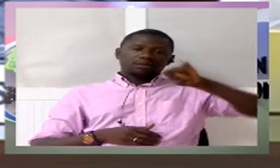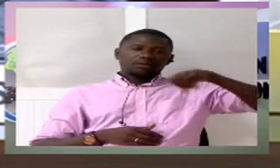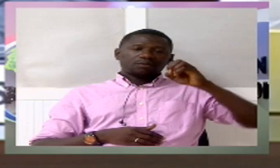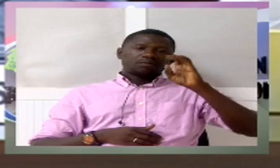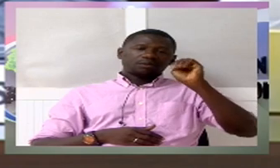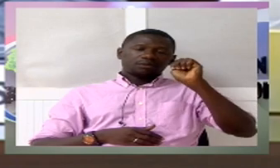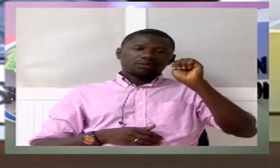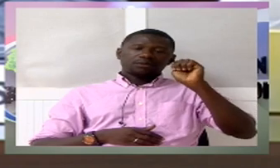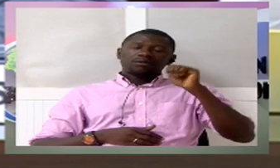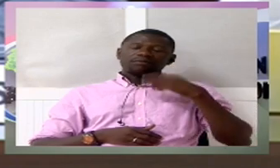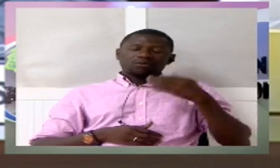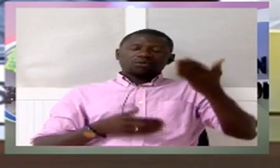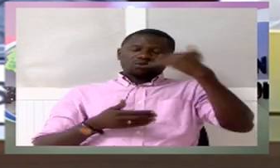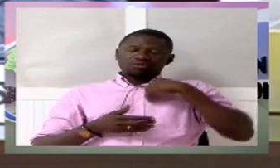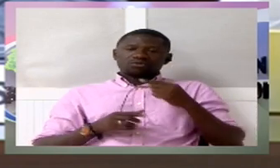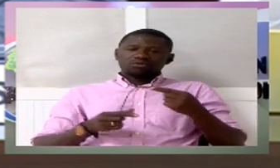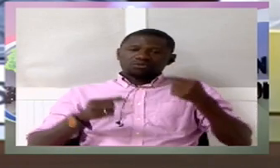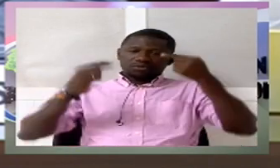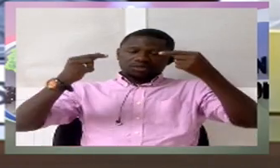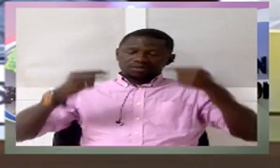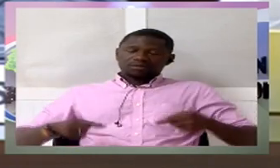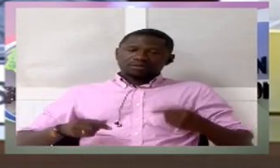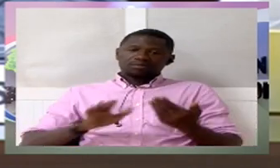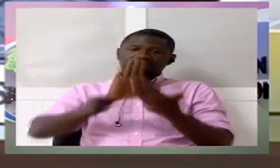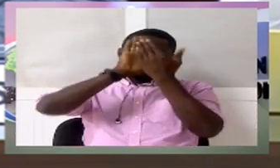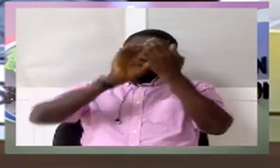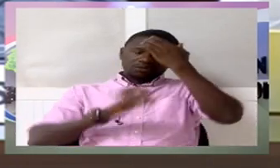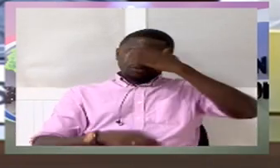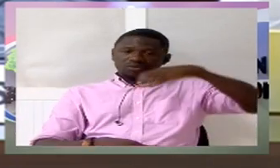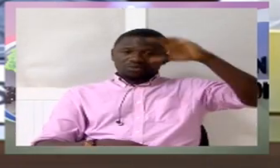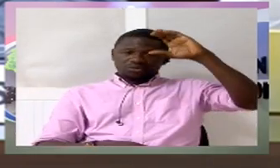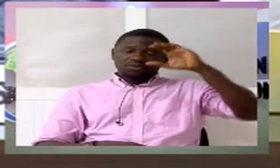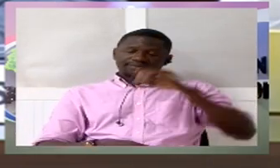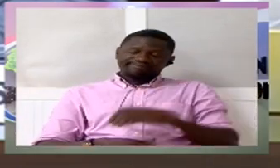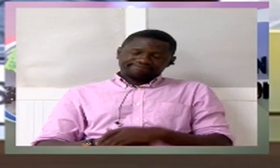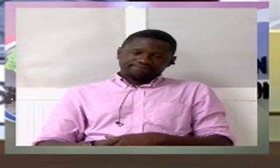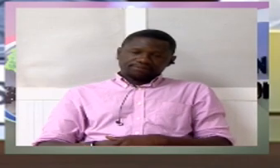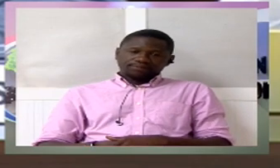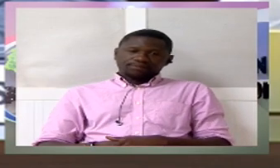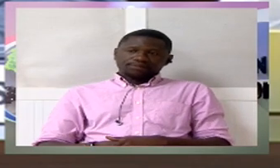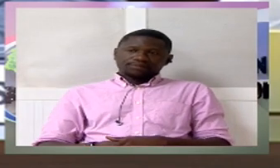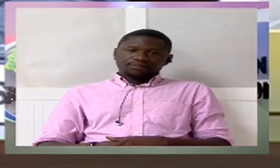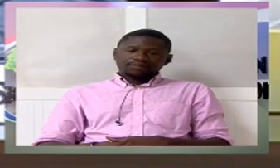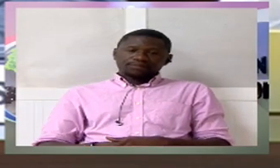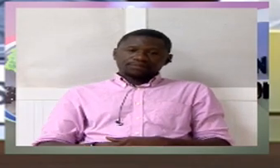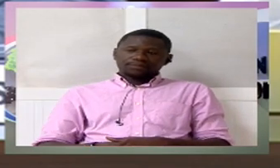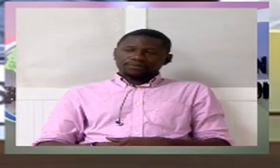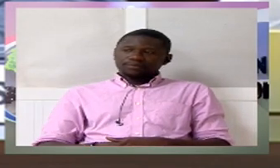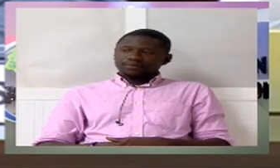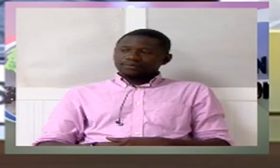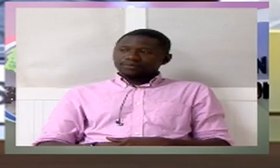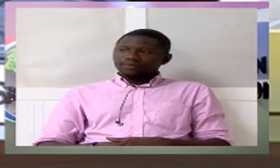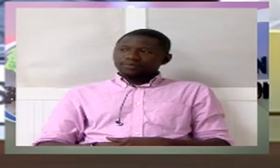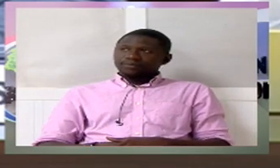to testify before the Commission. Yamanuka Barka Baka, Madam Tida Baba Job, Ila Songala Purkana, Ila Seri and Nirodi, Commission